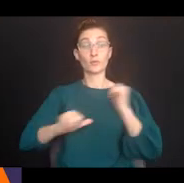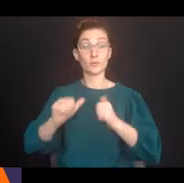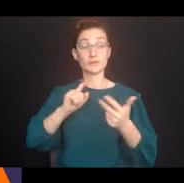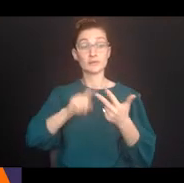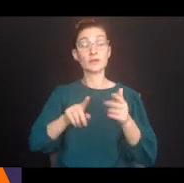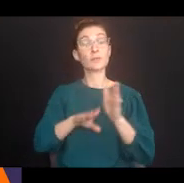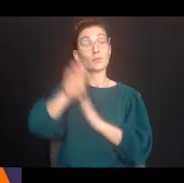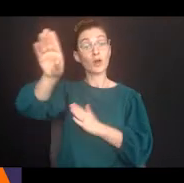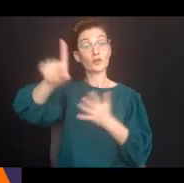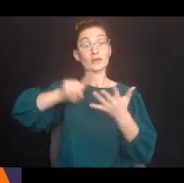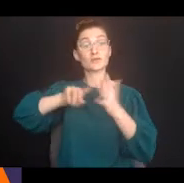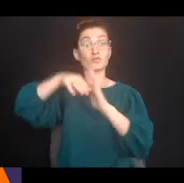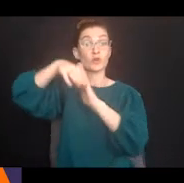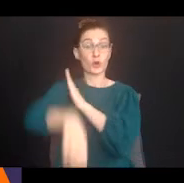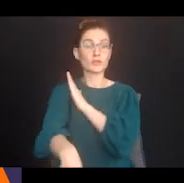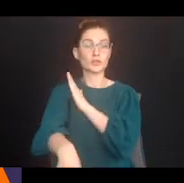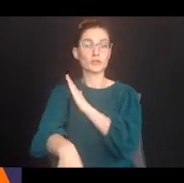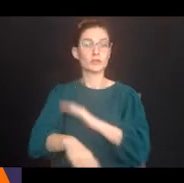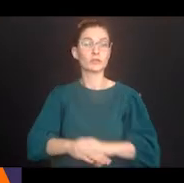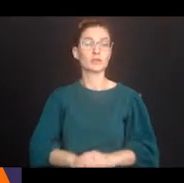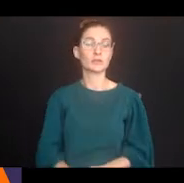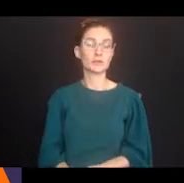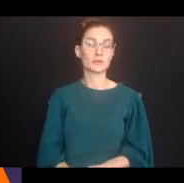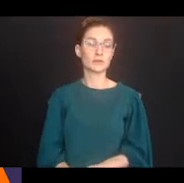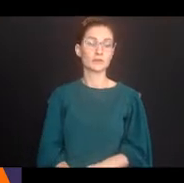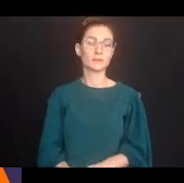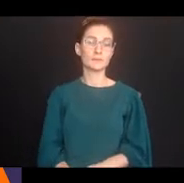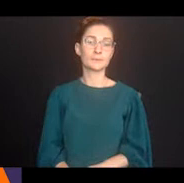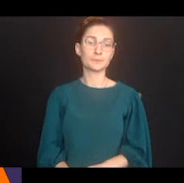performance, progress, and regression.